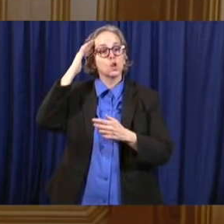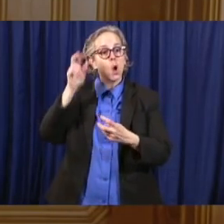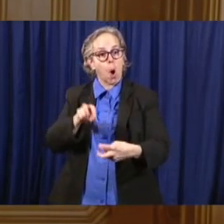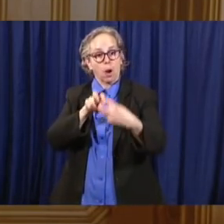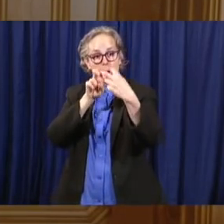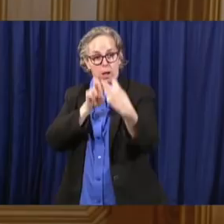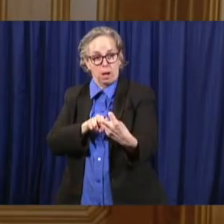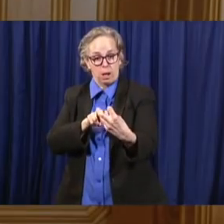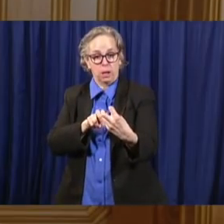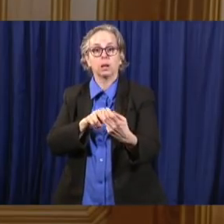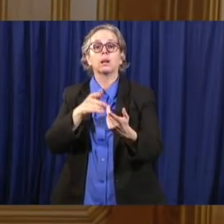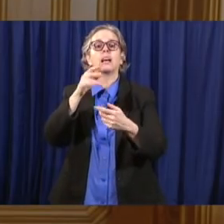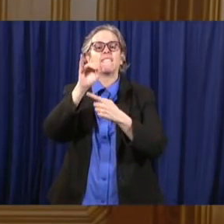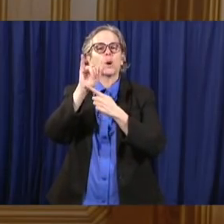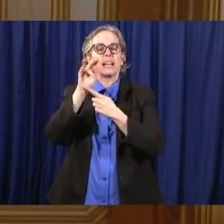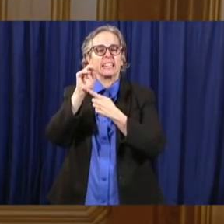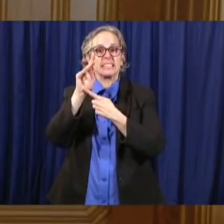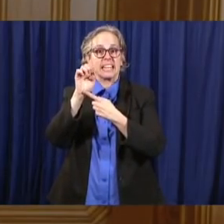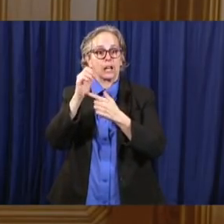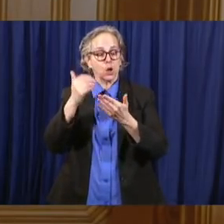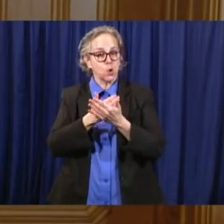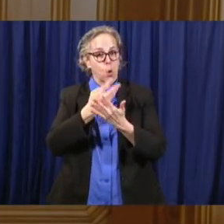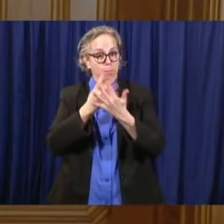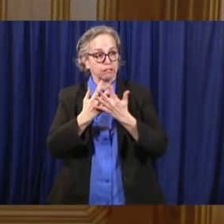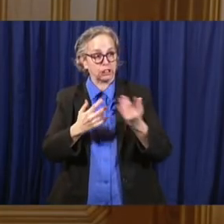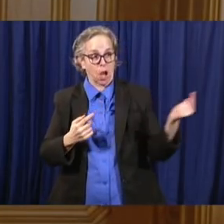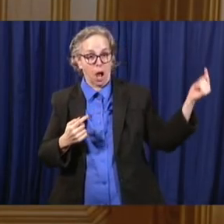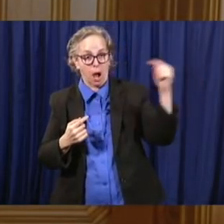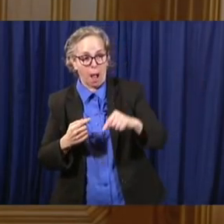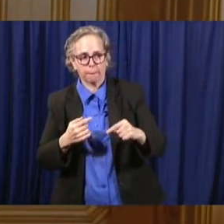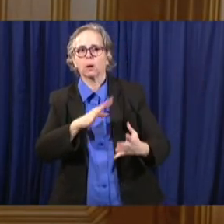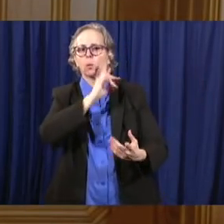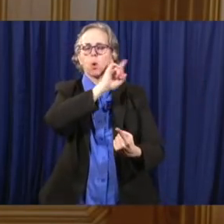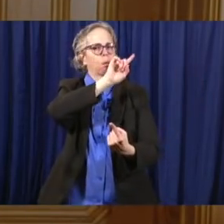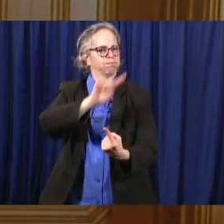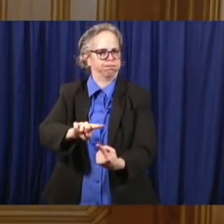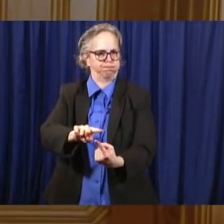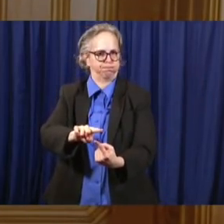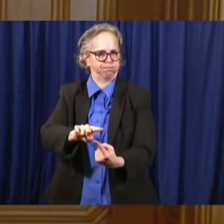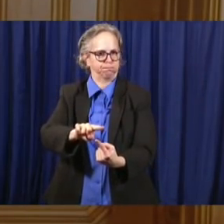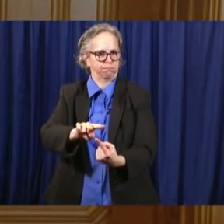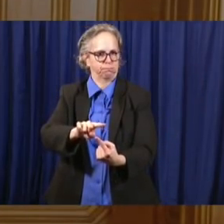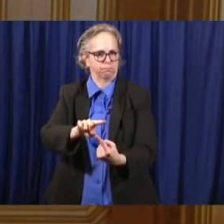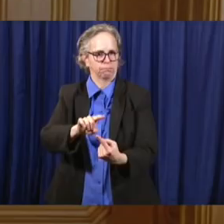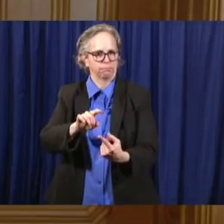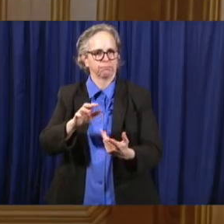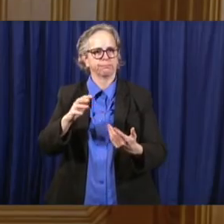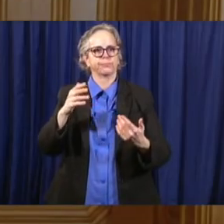People who serve their sentences, people who have been sentenced are coming in.